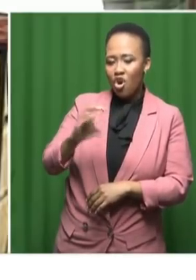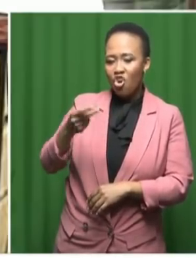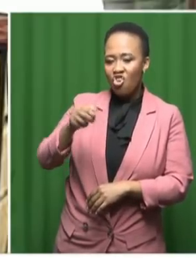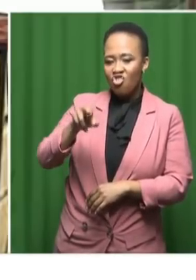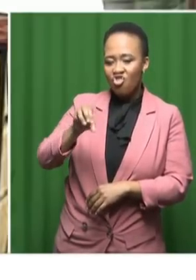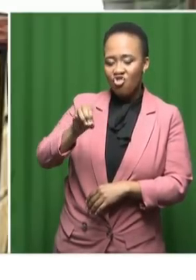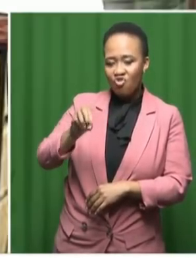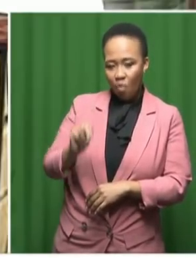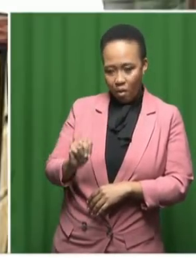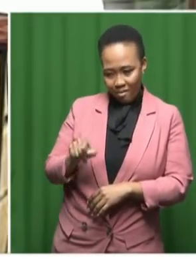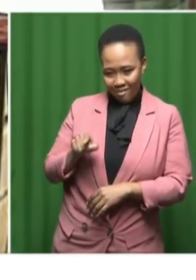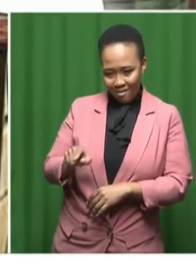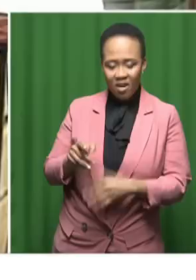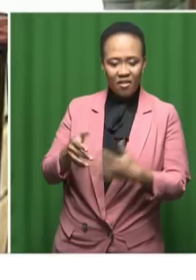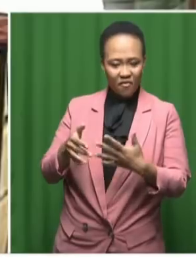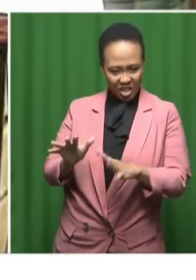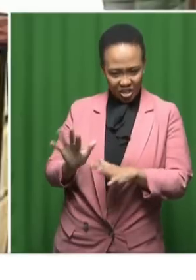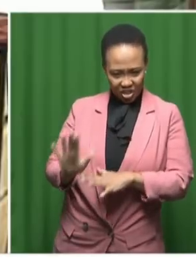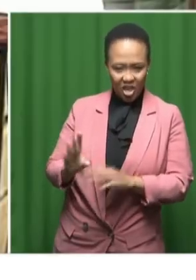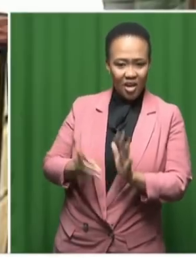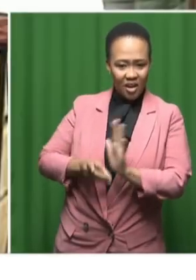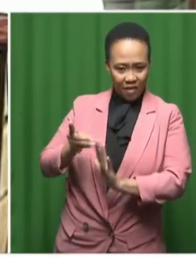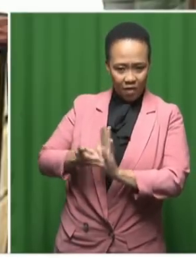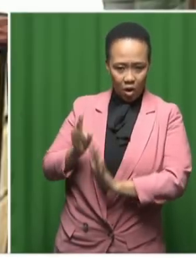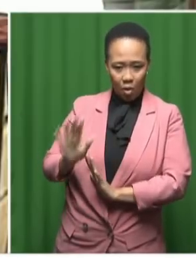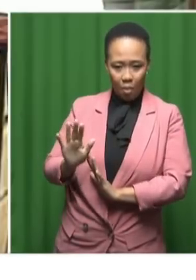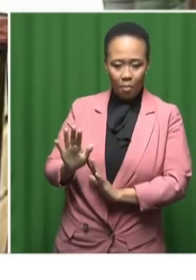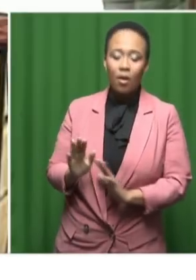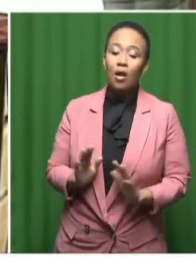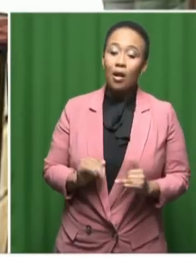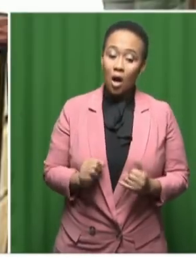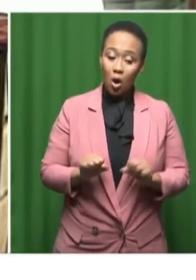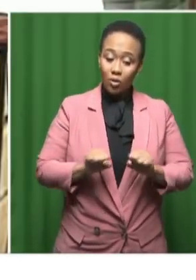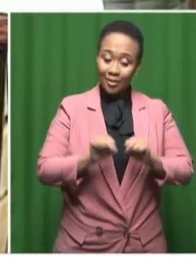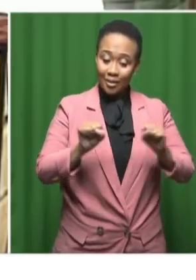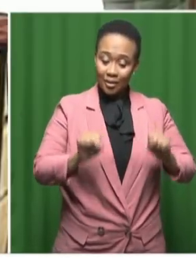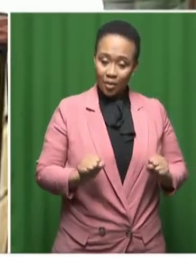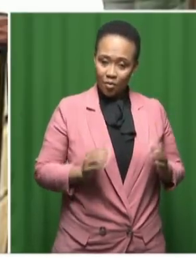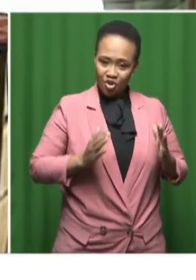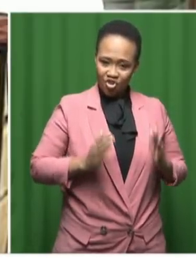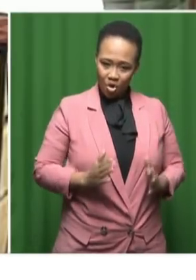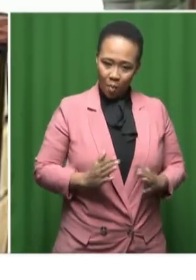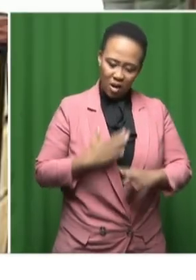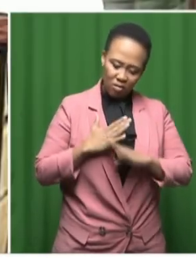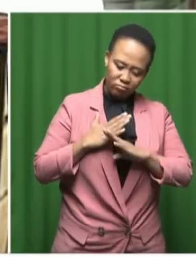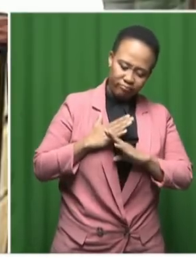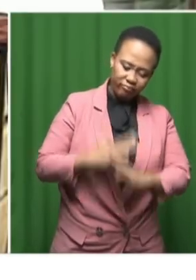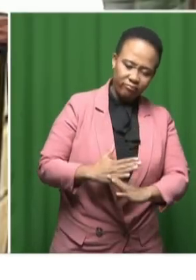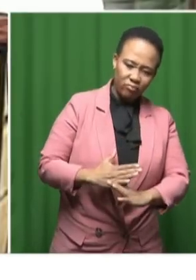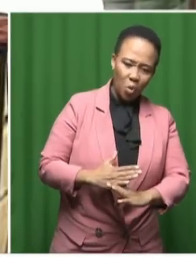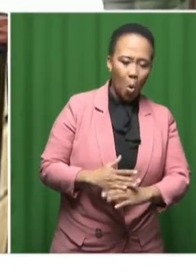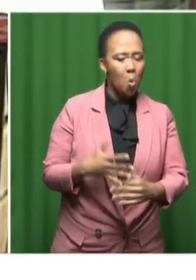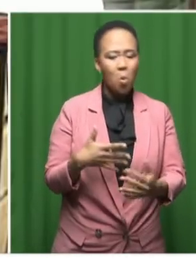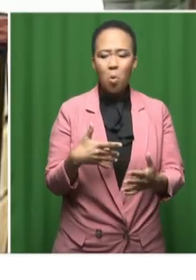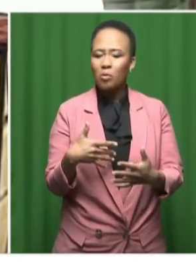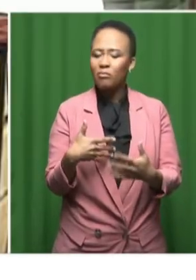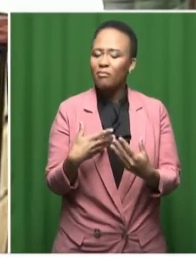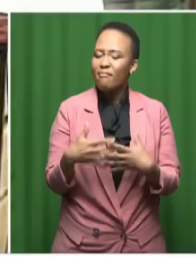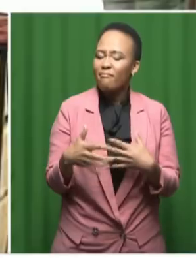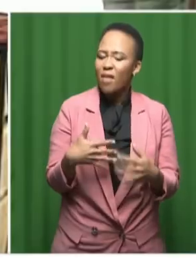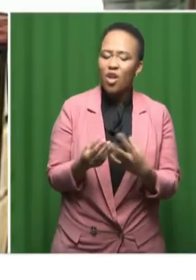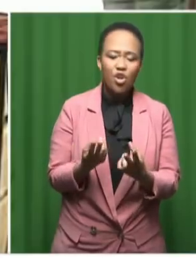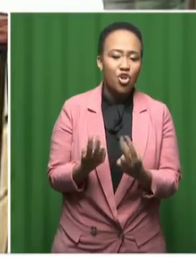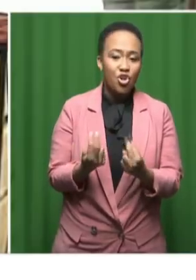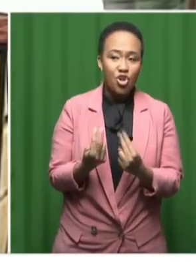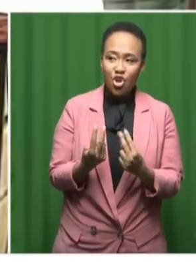already ready in our human system that will be able to resist or fight any new subvariants of